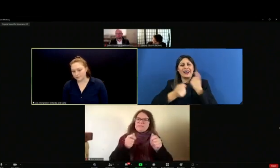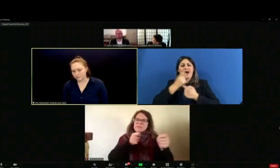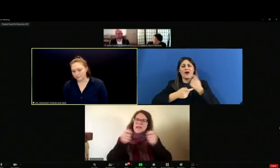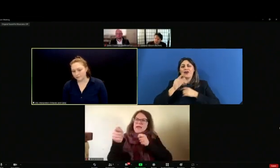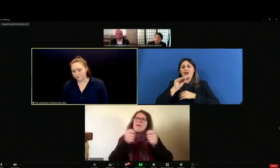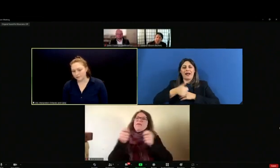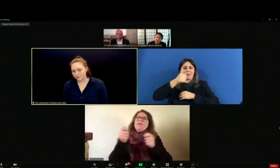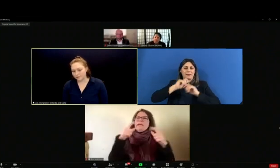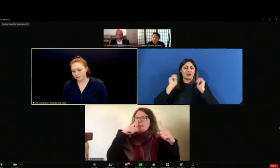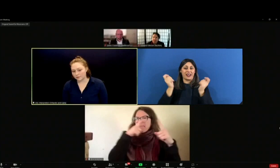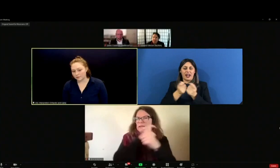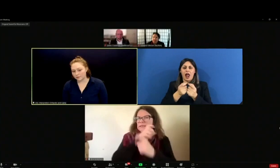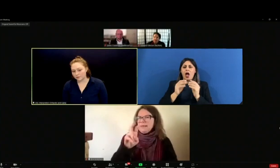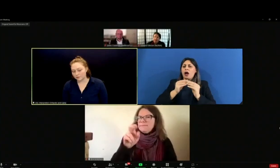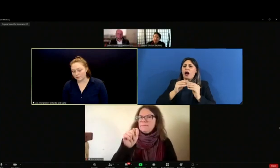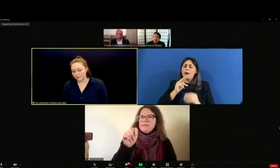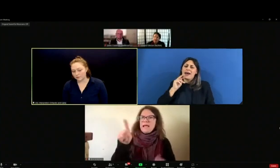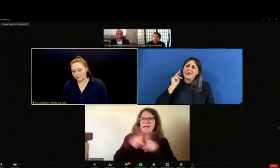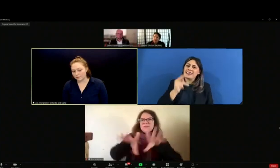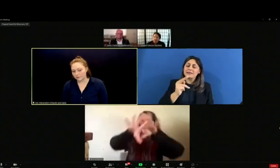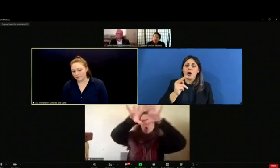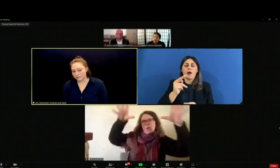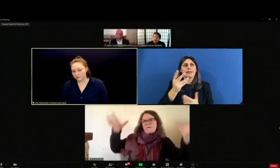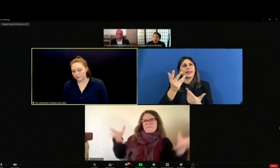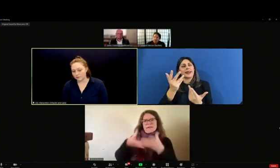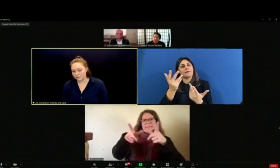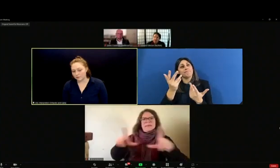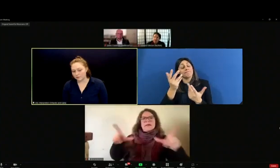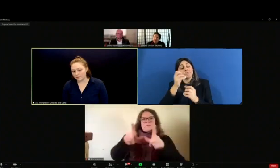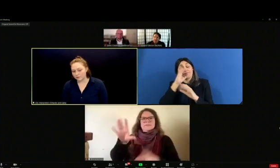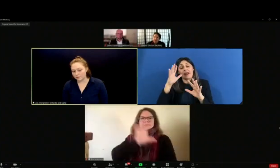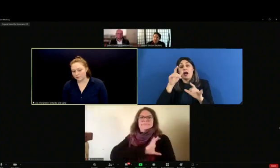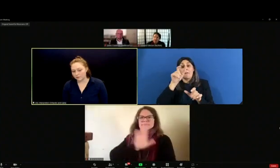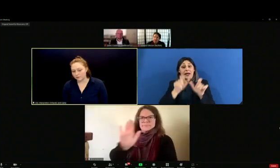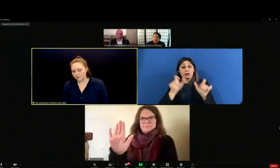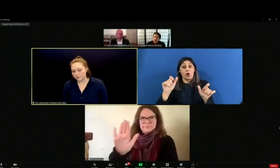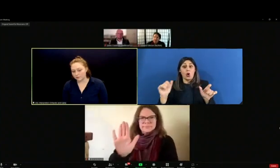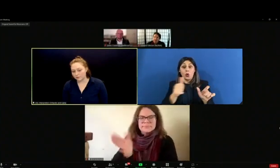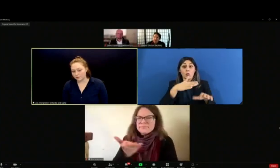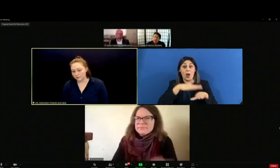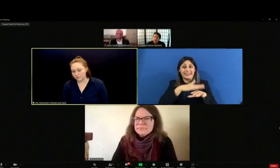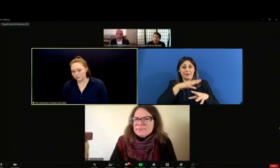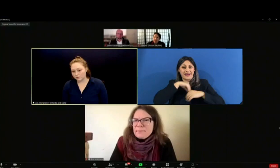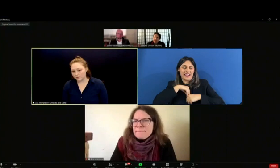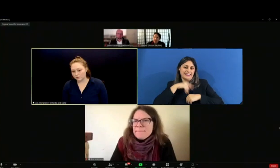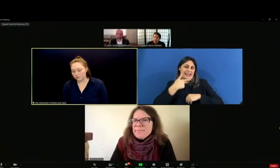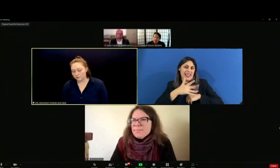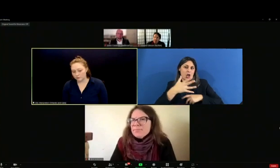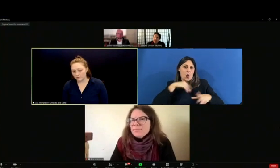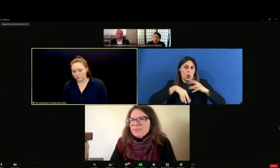the signer and their ability to handle complex information, some of these more complex